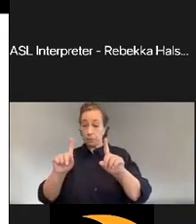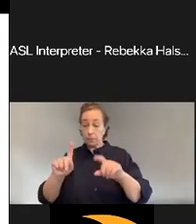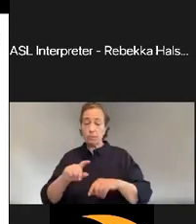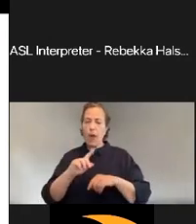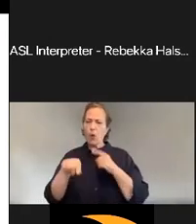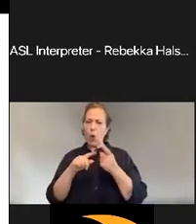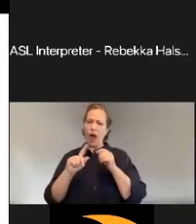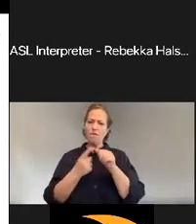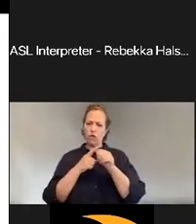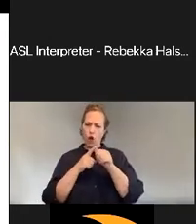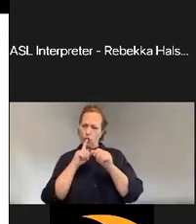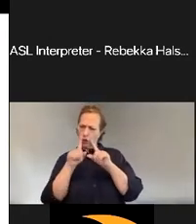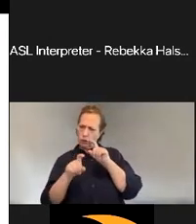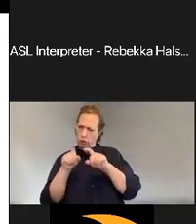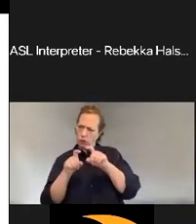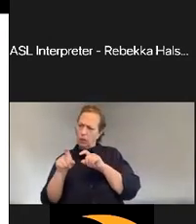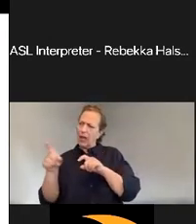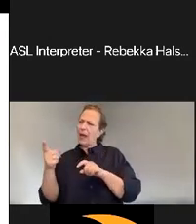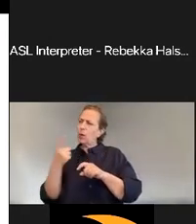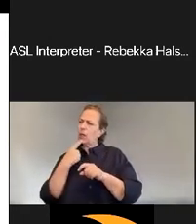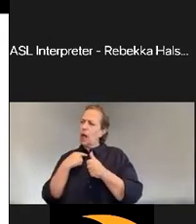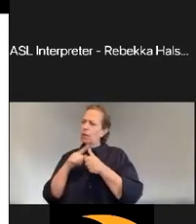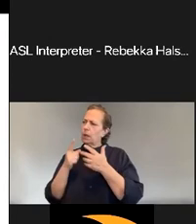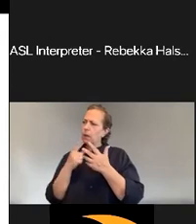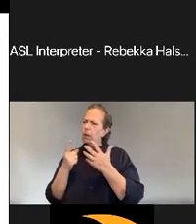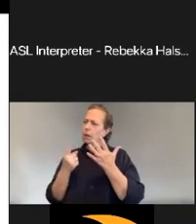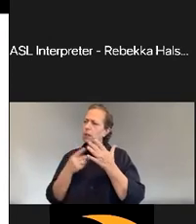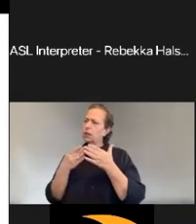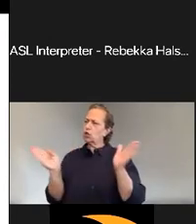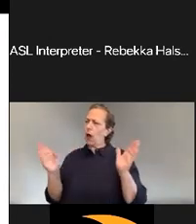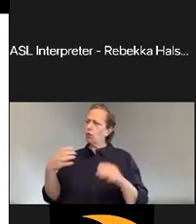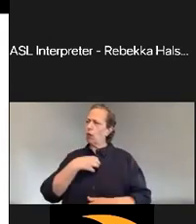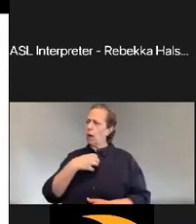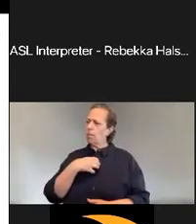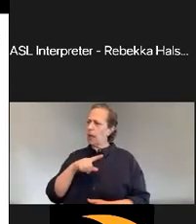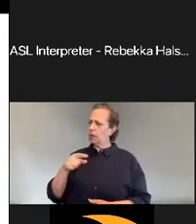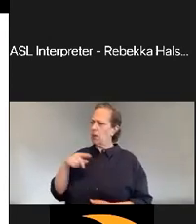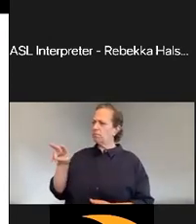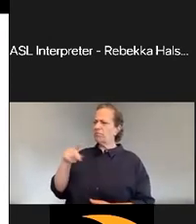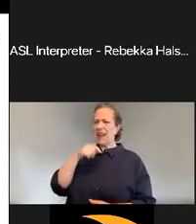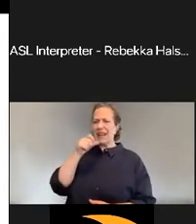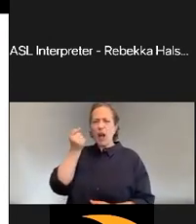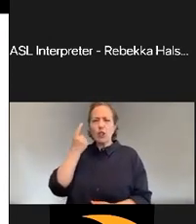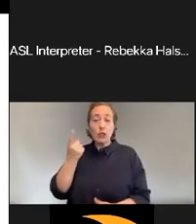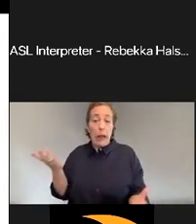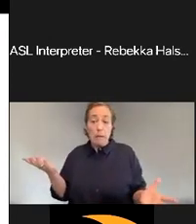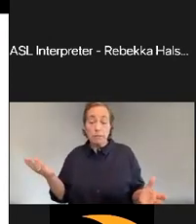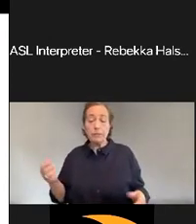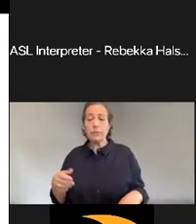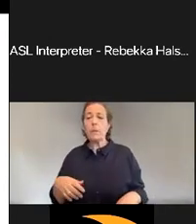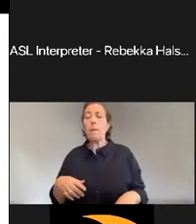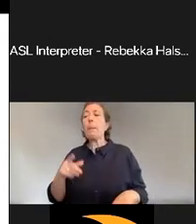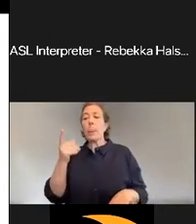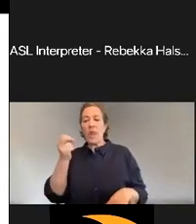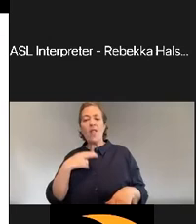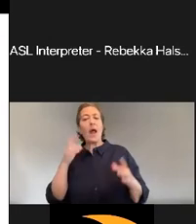he was giving me general complaints, but I didn't really understand this. And what I did was I actually contacted